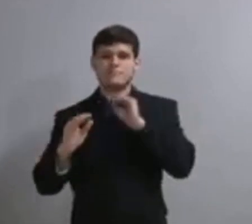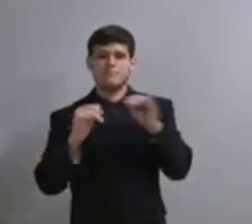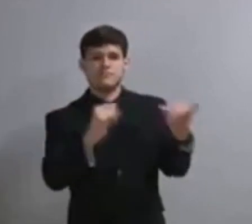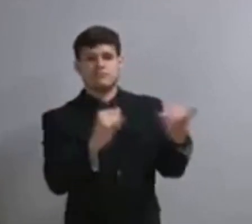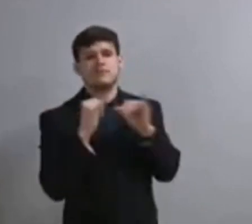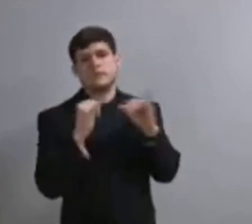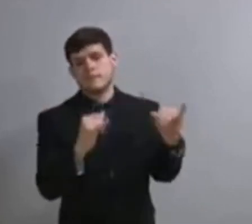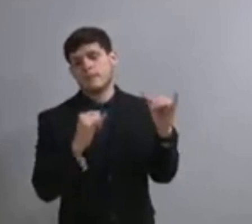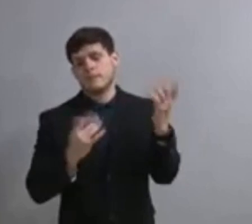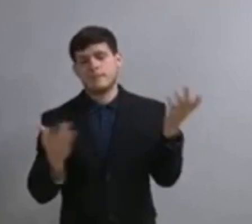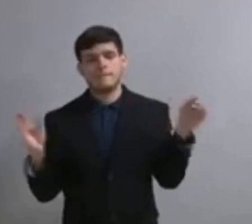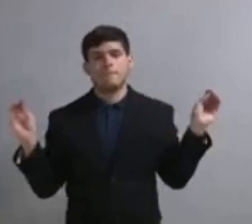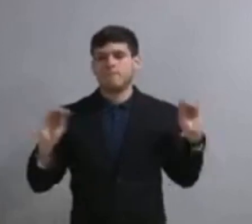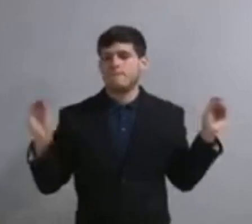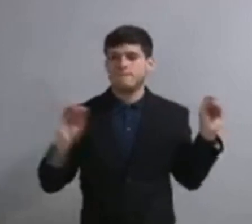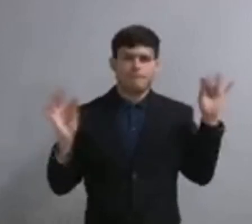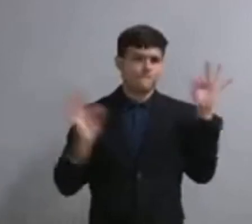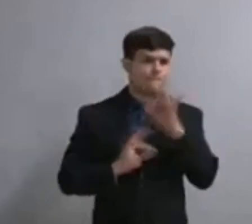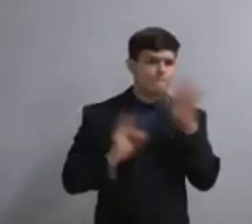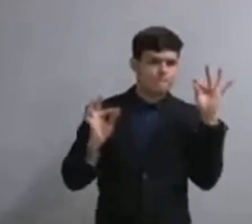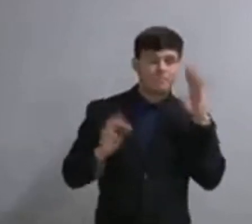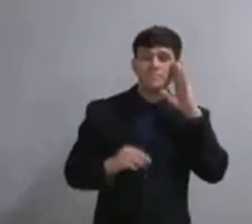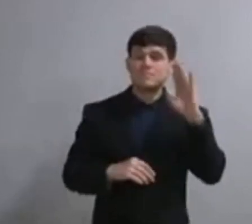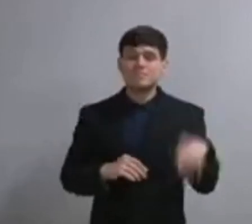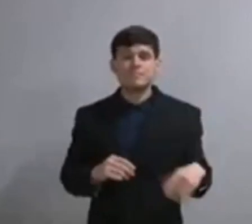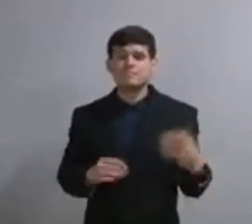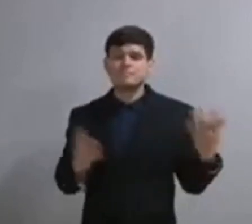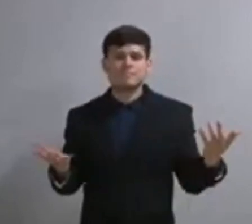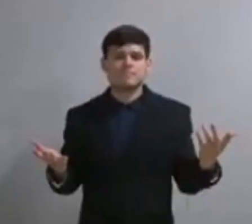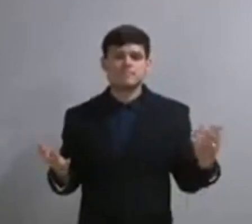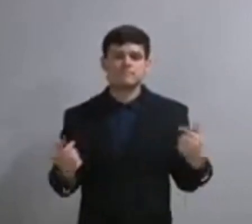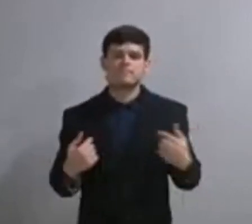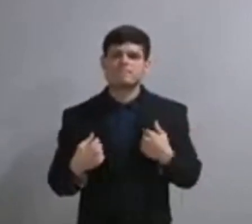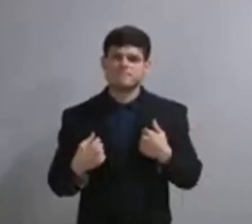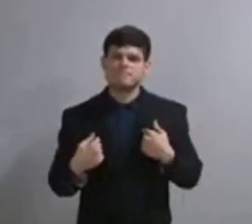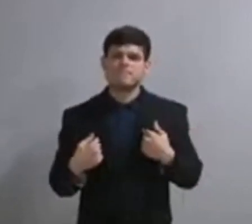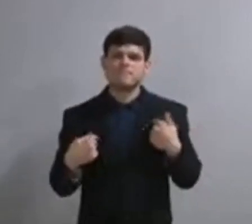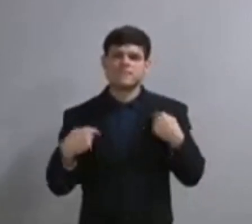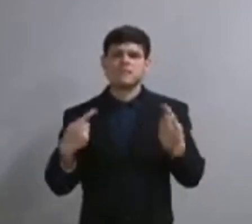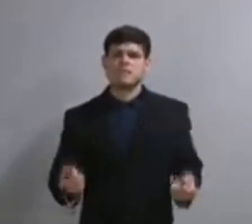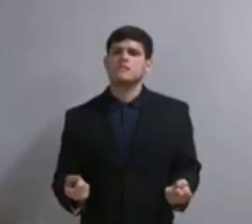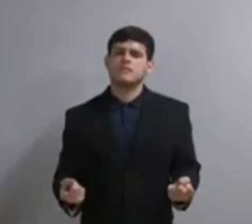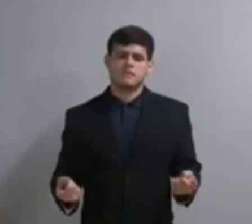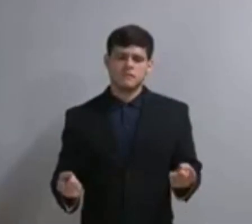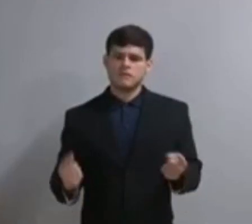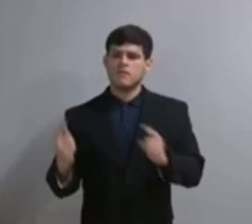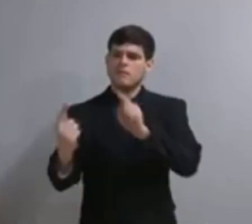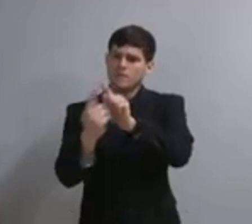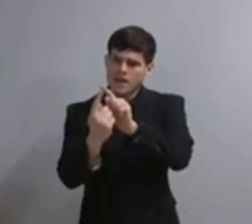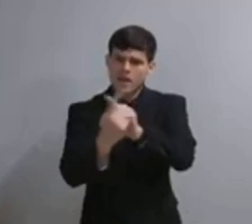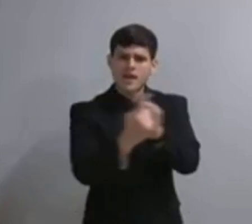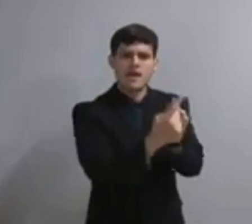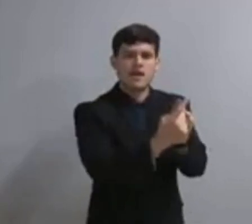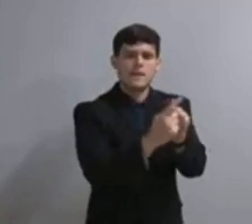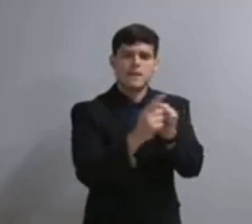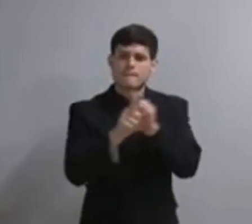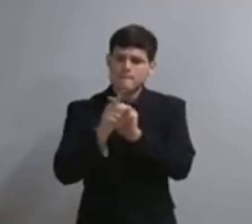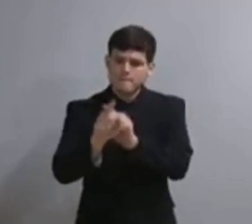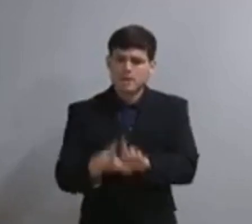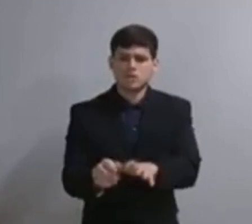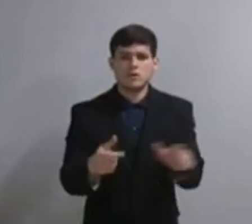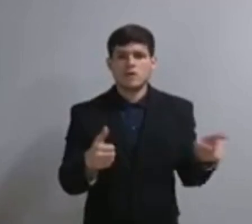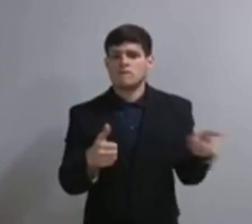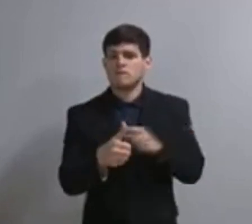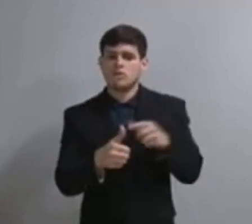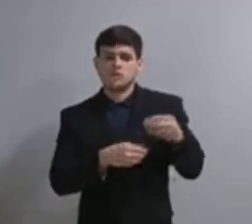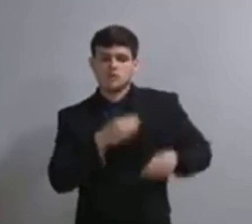idea about. You see, I have met and mentored a